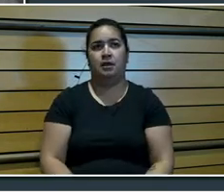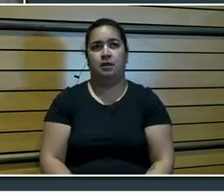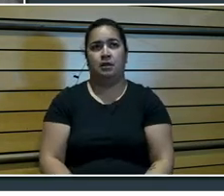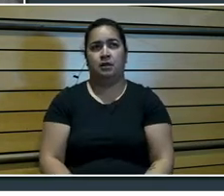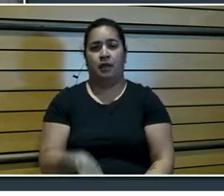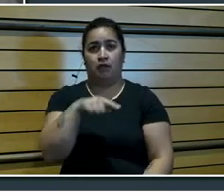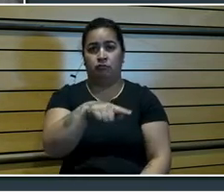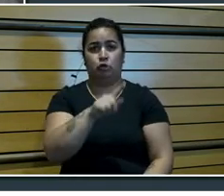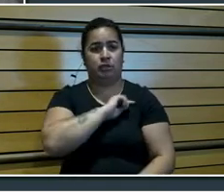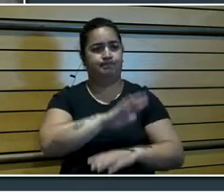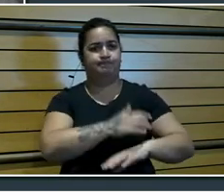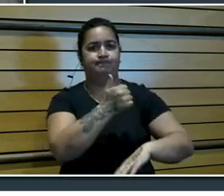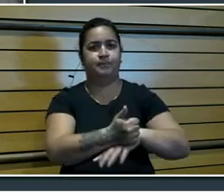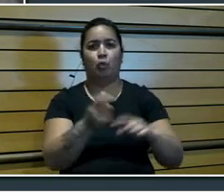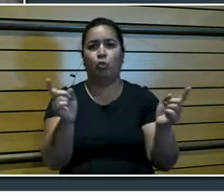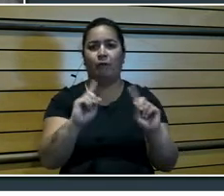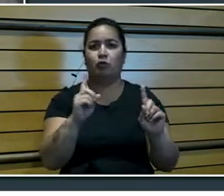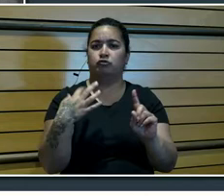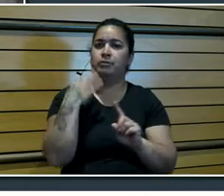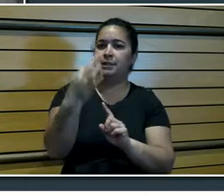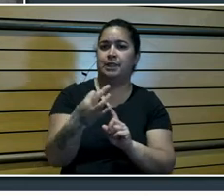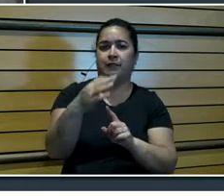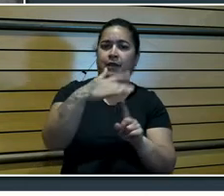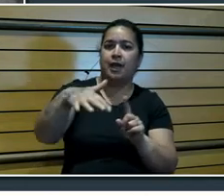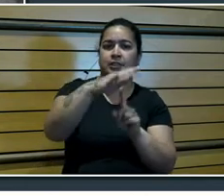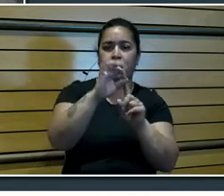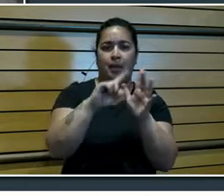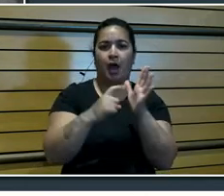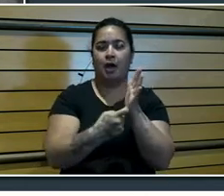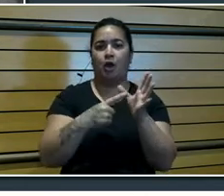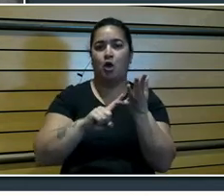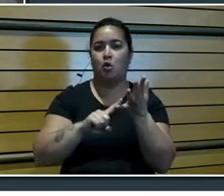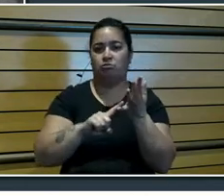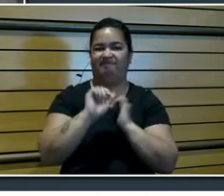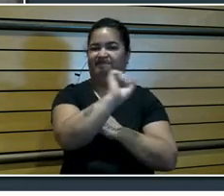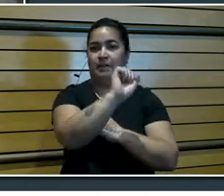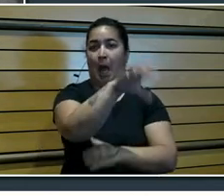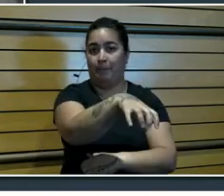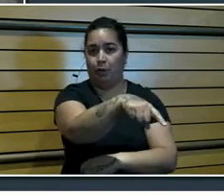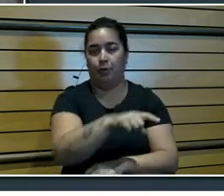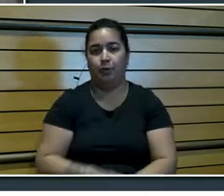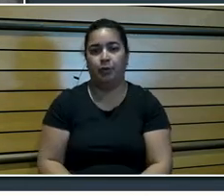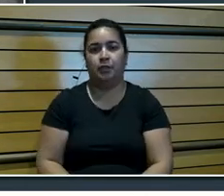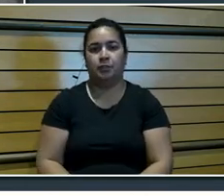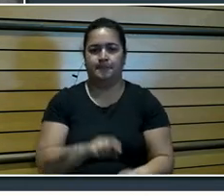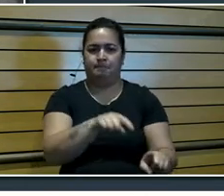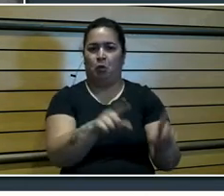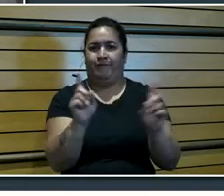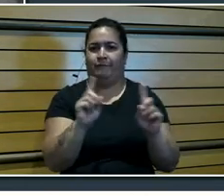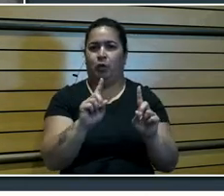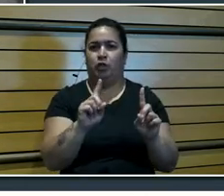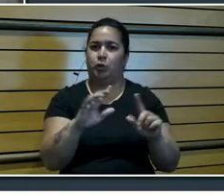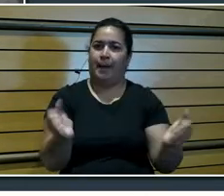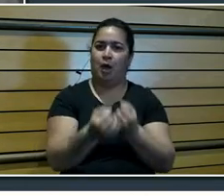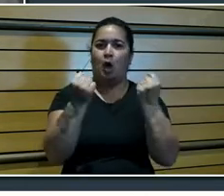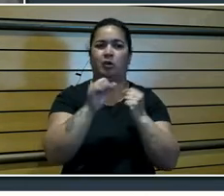entity established to represent the Ngāti Pārauhapu. The purpose of the Trust is to promote, uphold and enhance the mana and